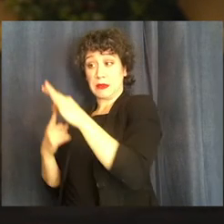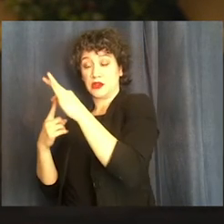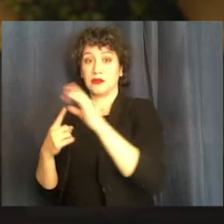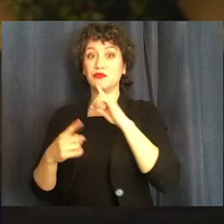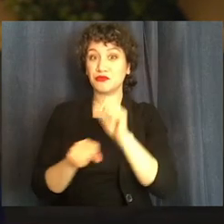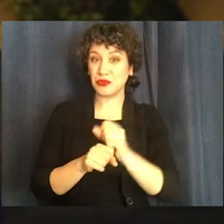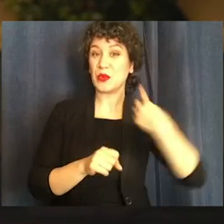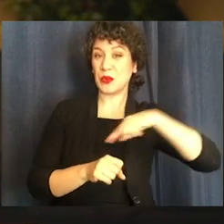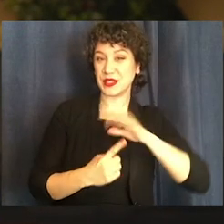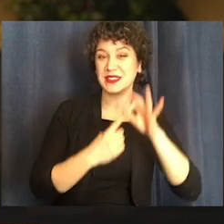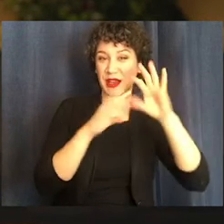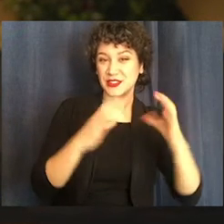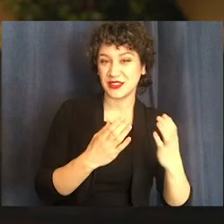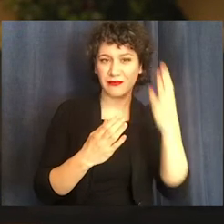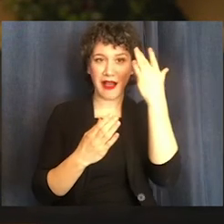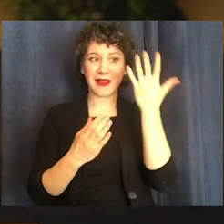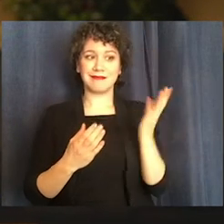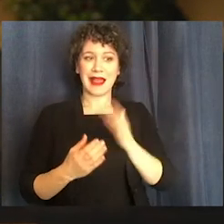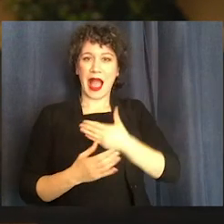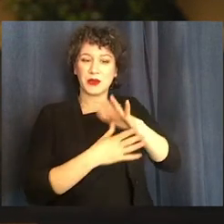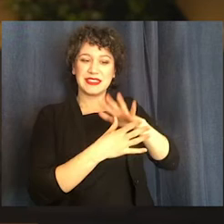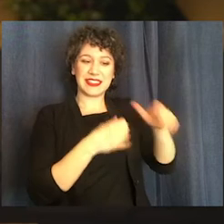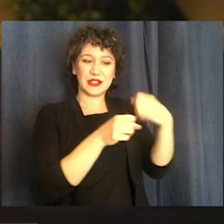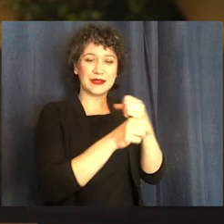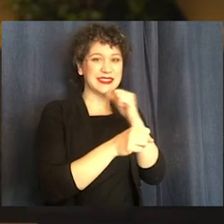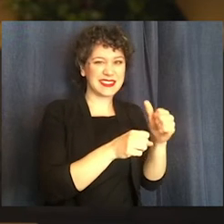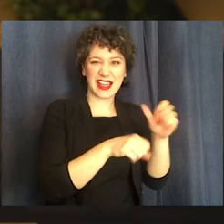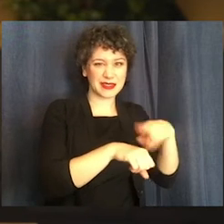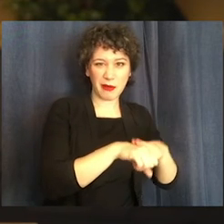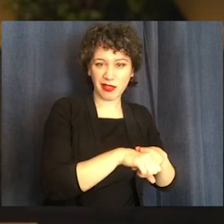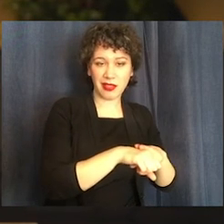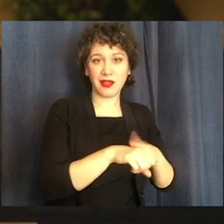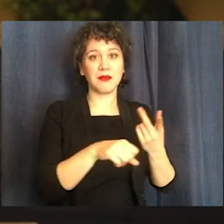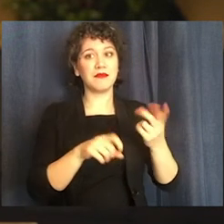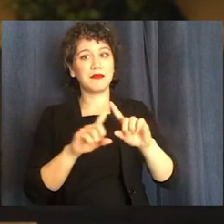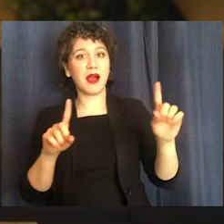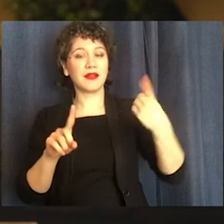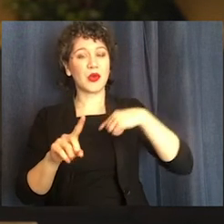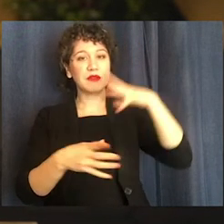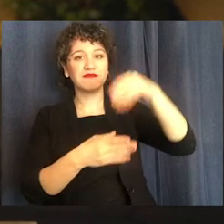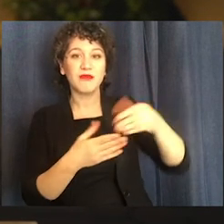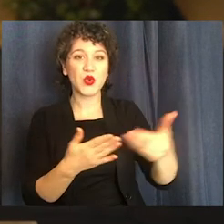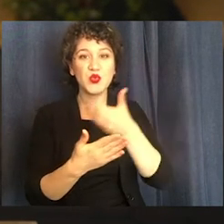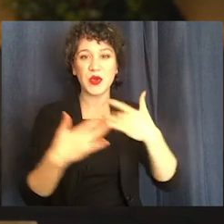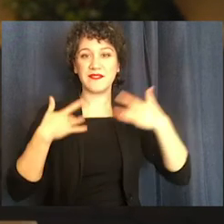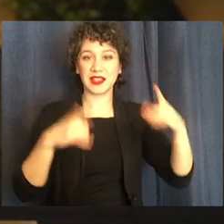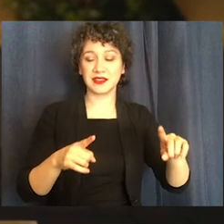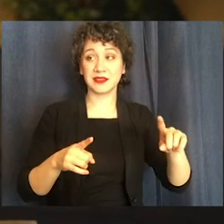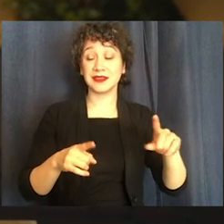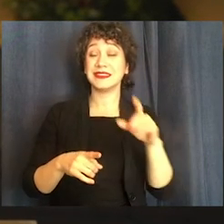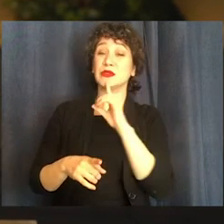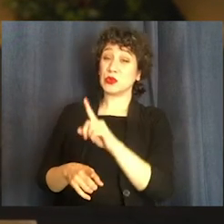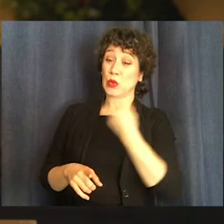together, throwing our caps in the air, but we are still thriving, finding new innovative ways to make things happen. Our picture's hanging